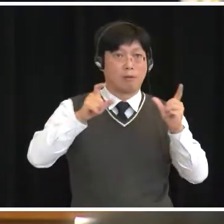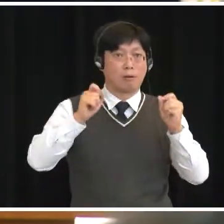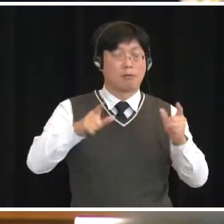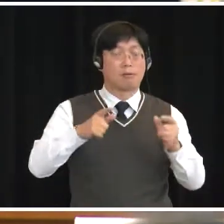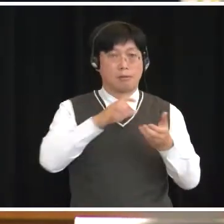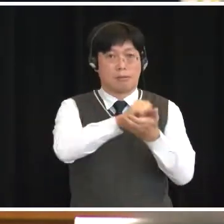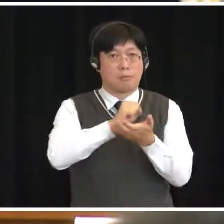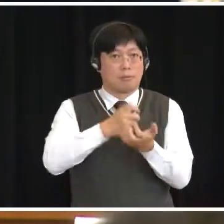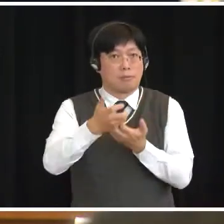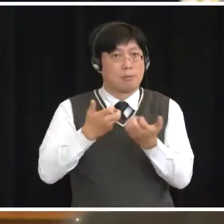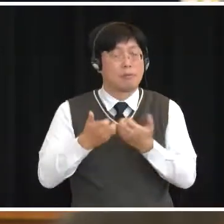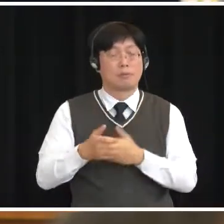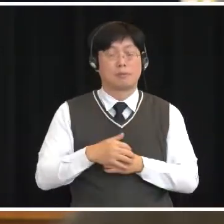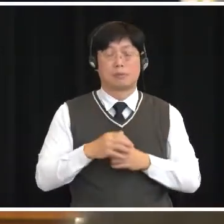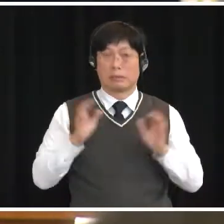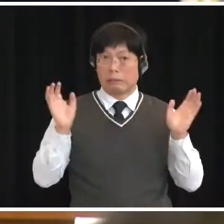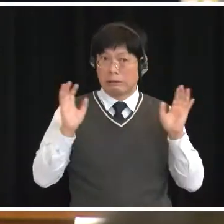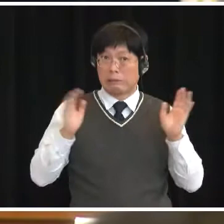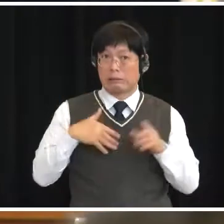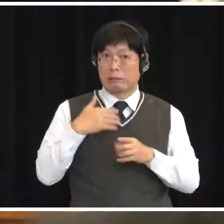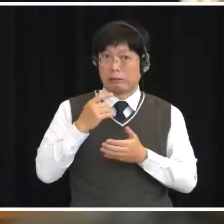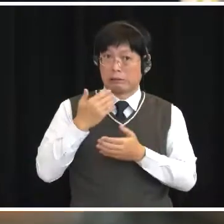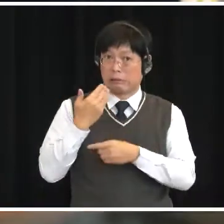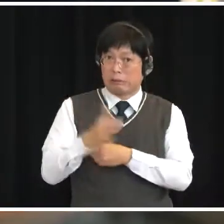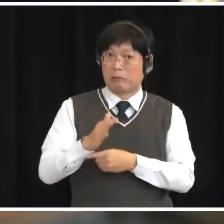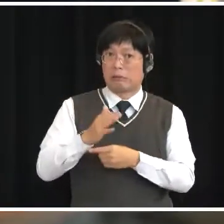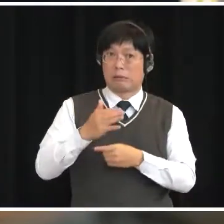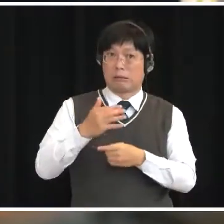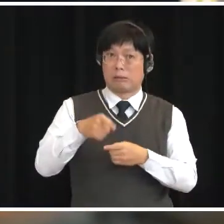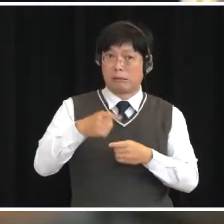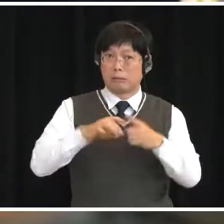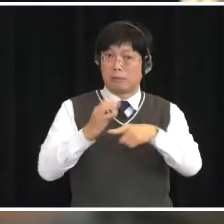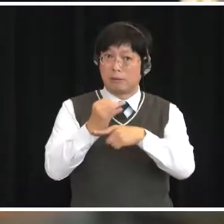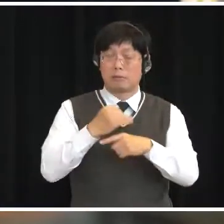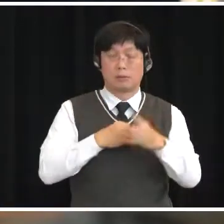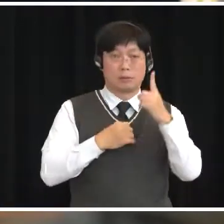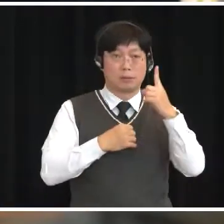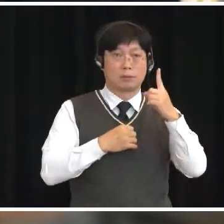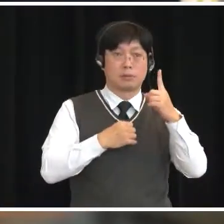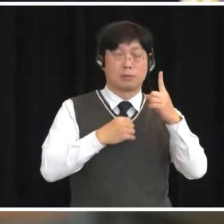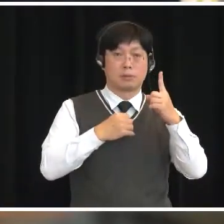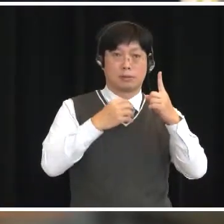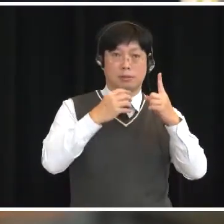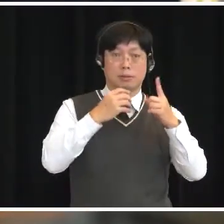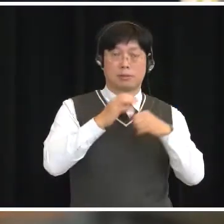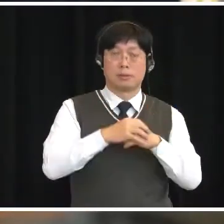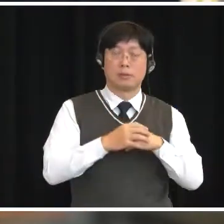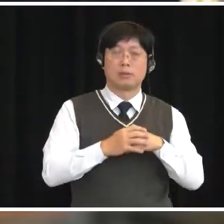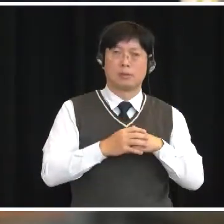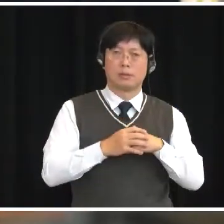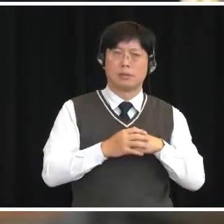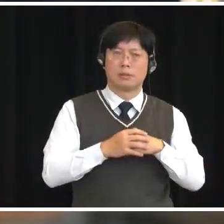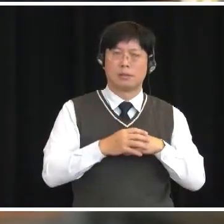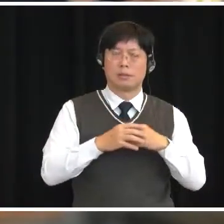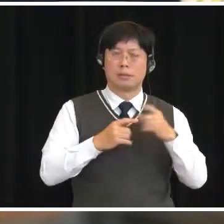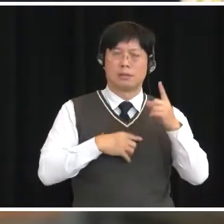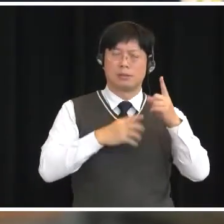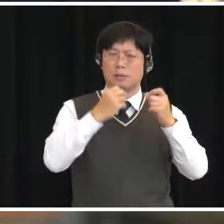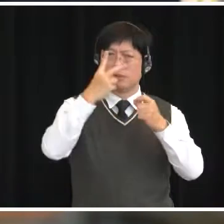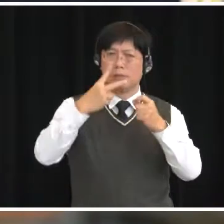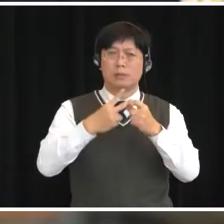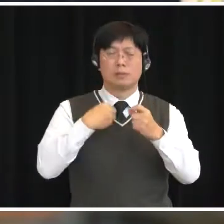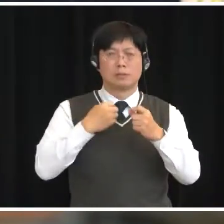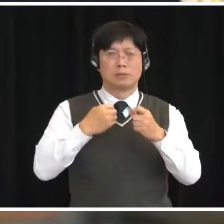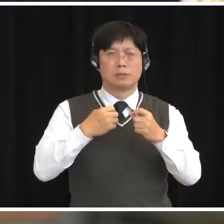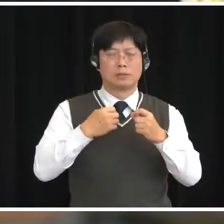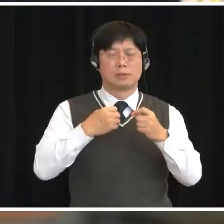to indigenous communities in the mountain areas vis-a-vis those in the city. And based on the